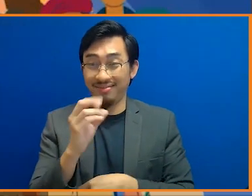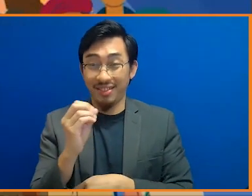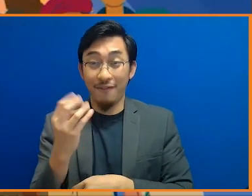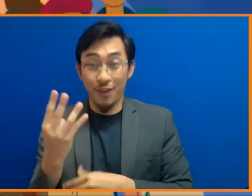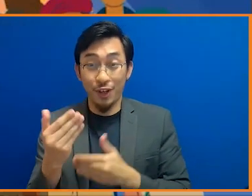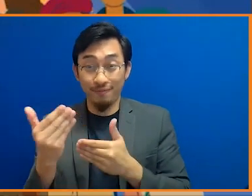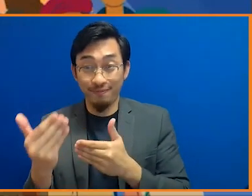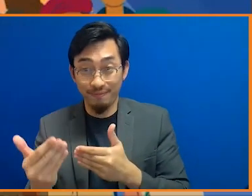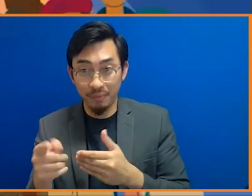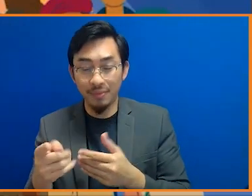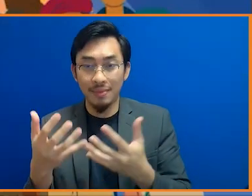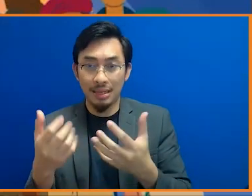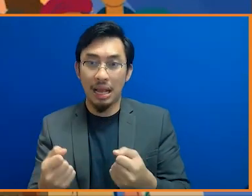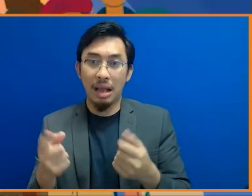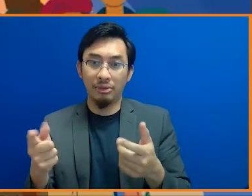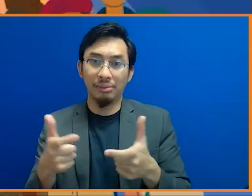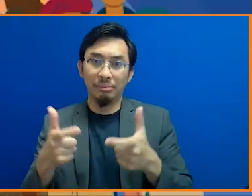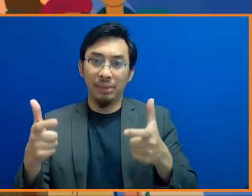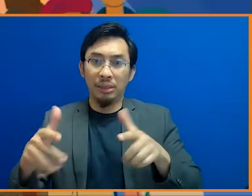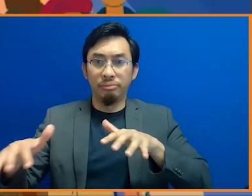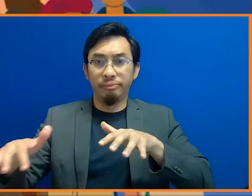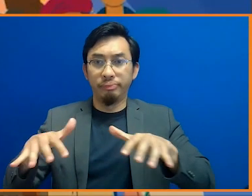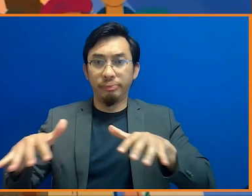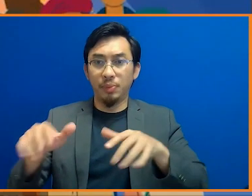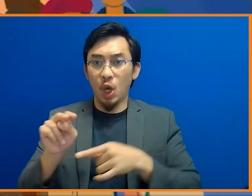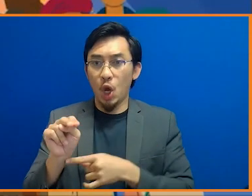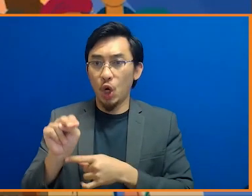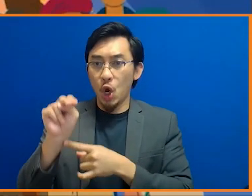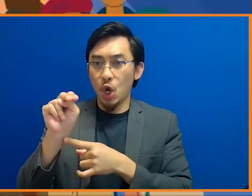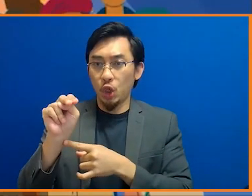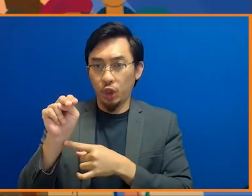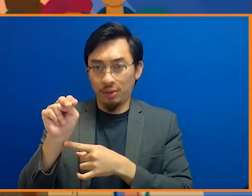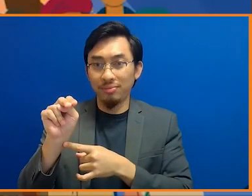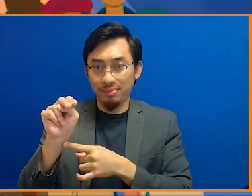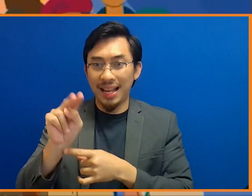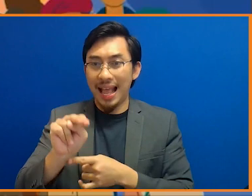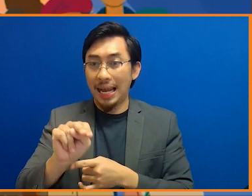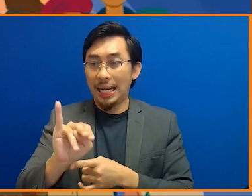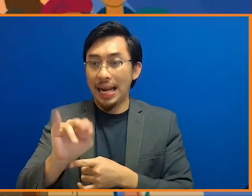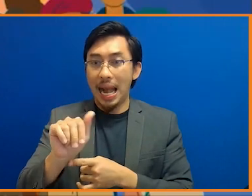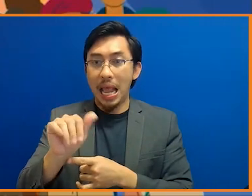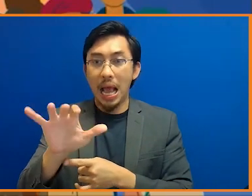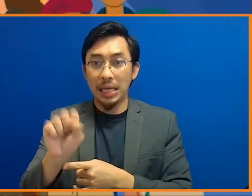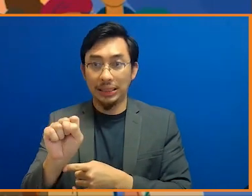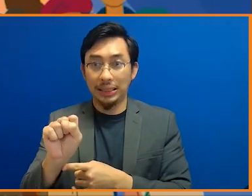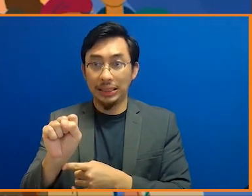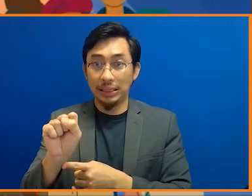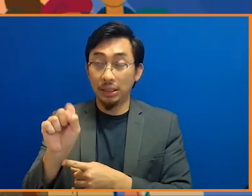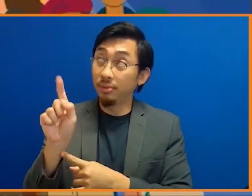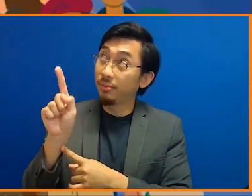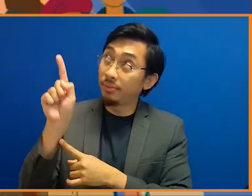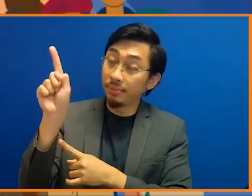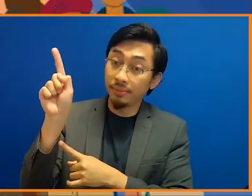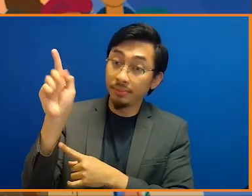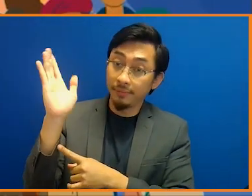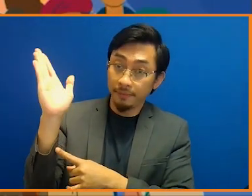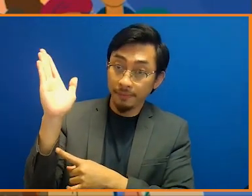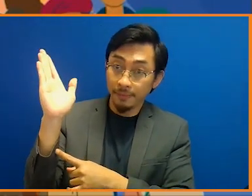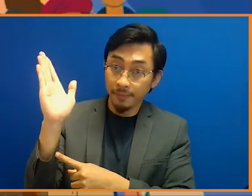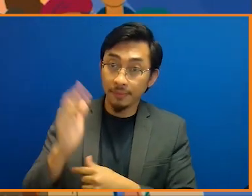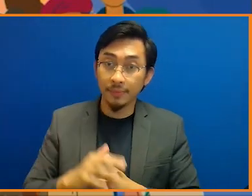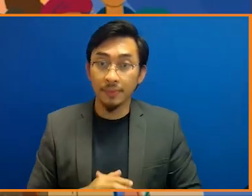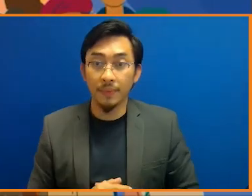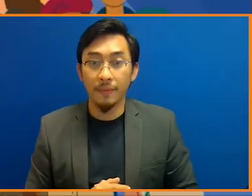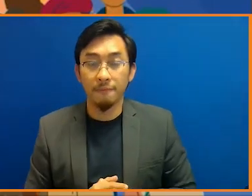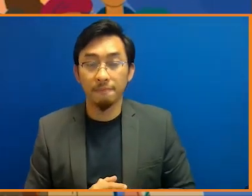2004 IoT, there was also a major earthquake in the north part of Nias Island. So Nias is over here. Hold